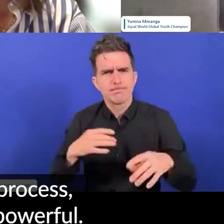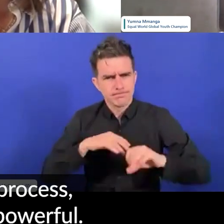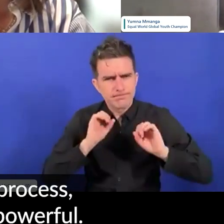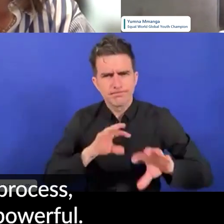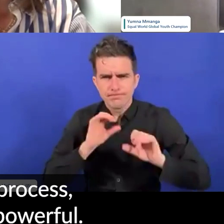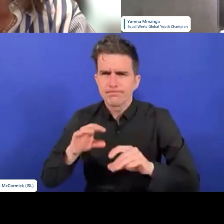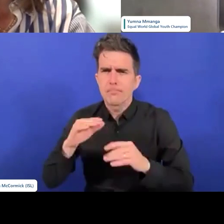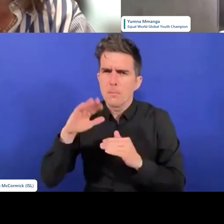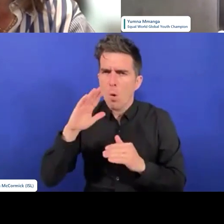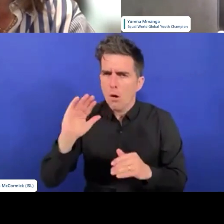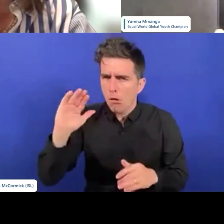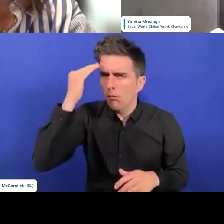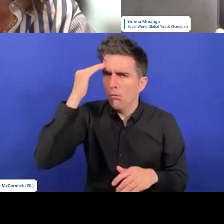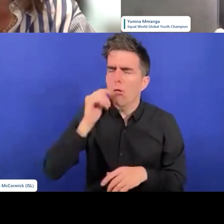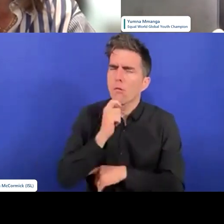it's powerful.